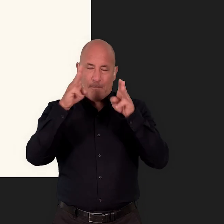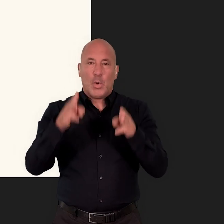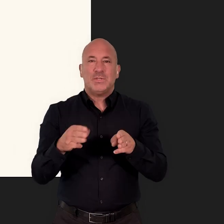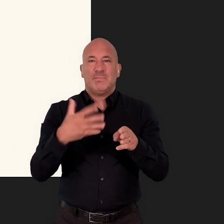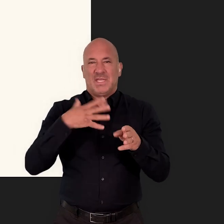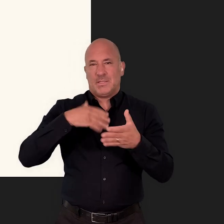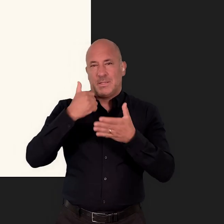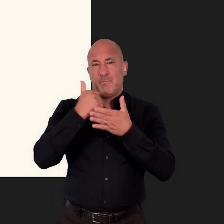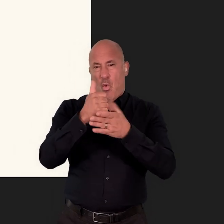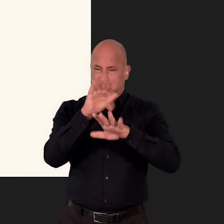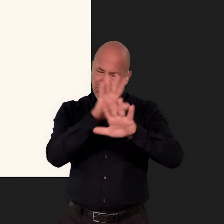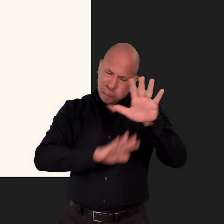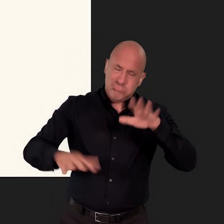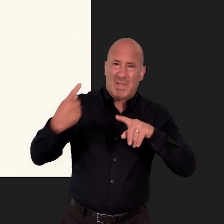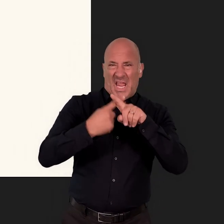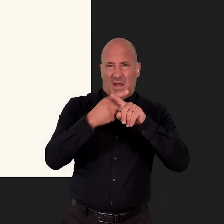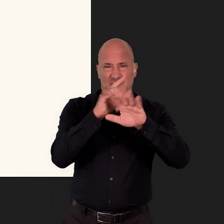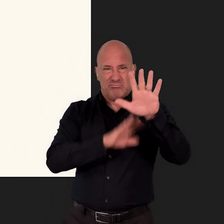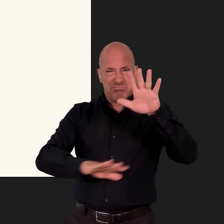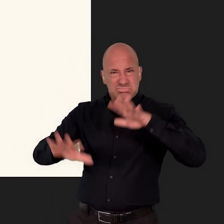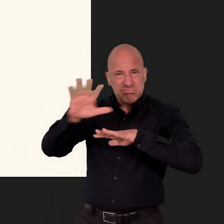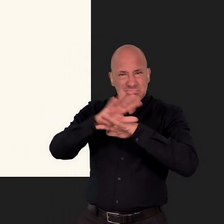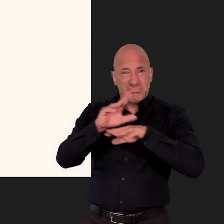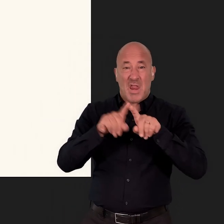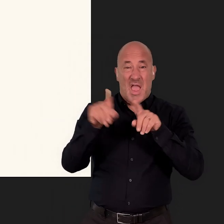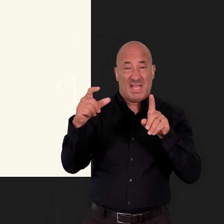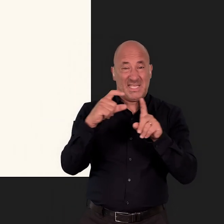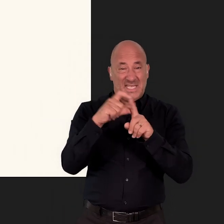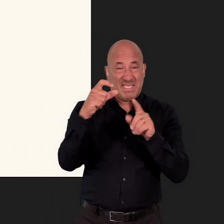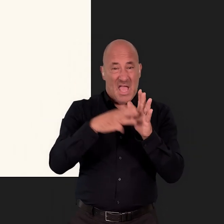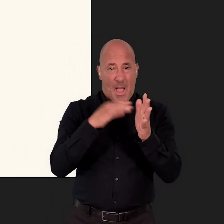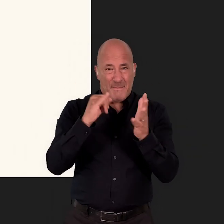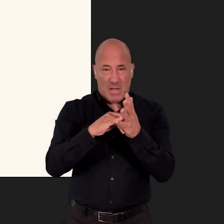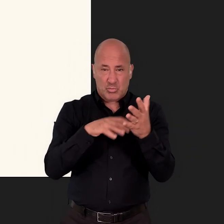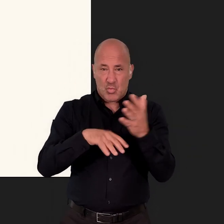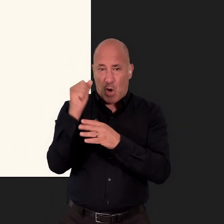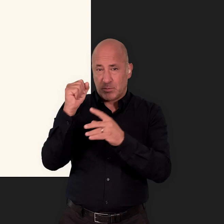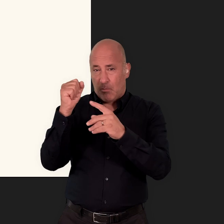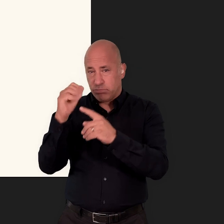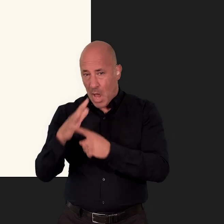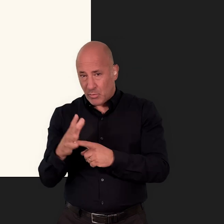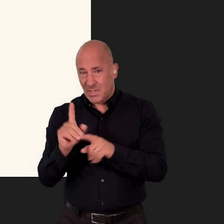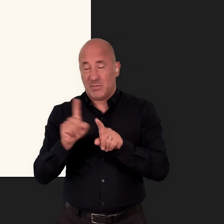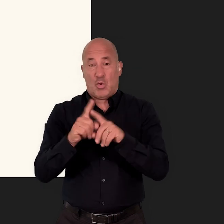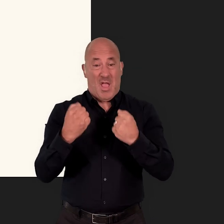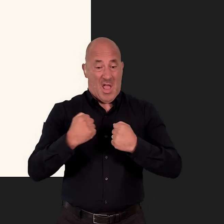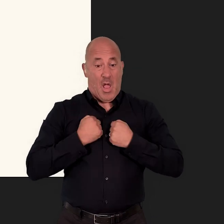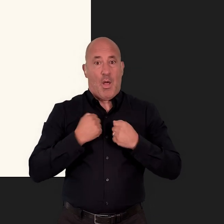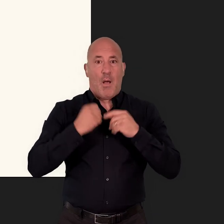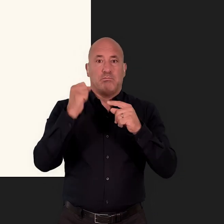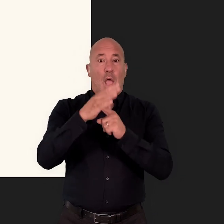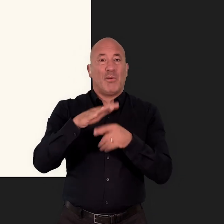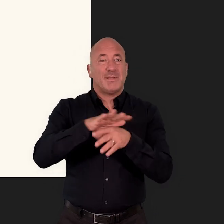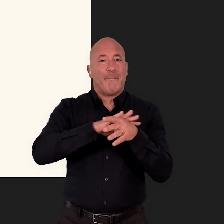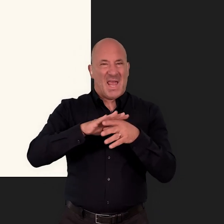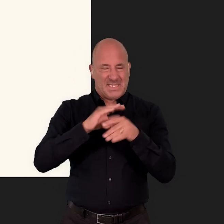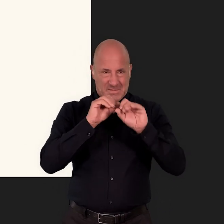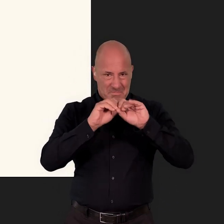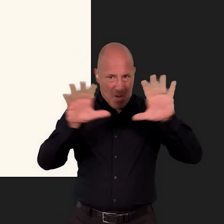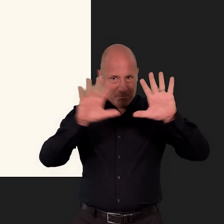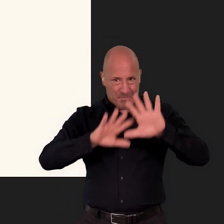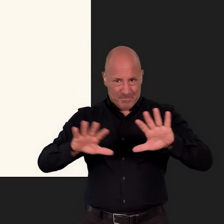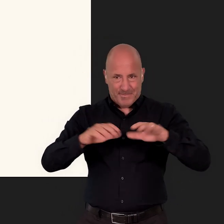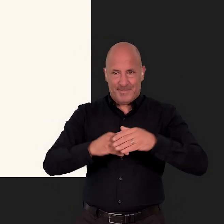We will consider the need to support museums across England, including with reference to the DCMS Culture Priority Places and